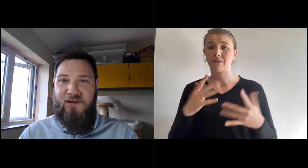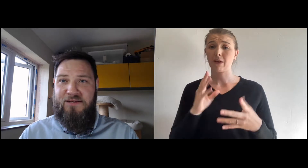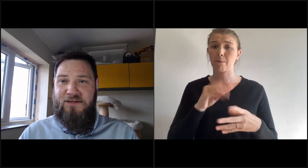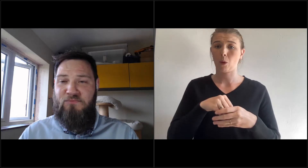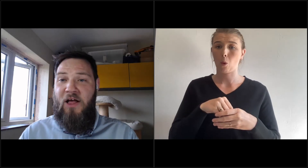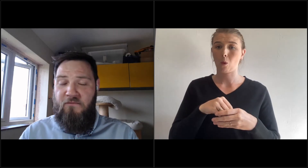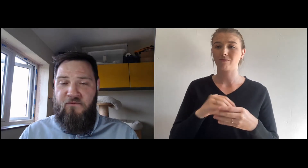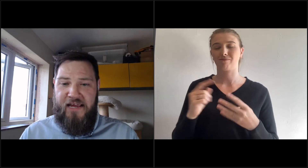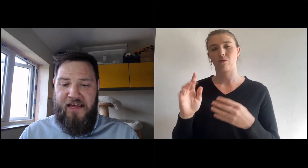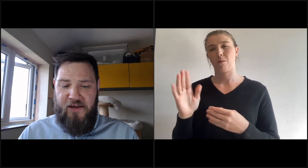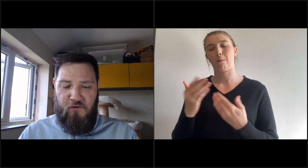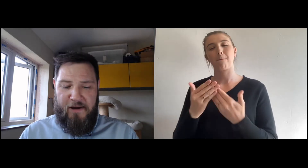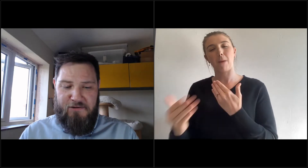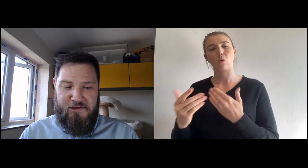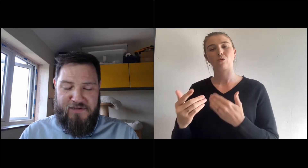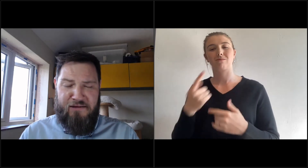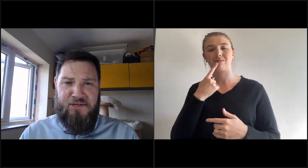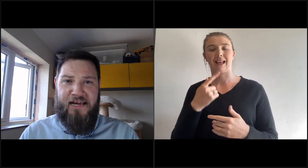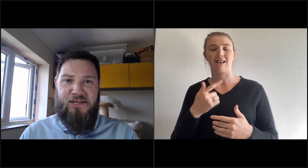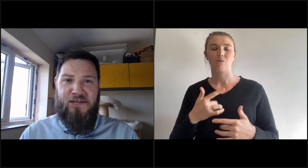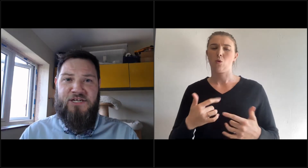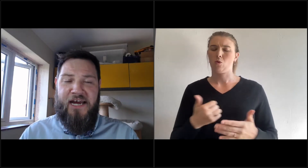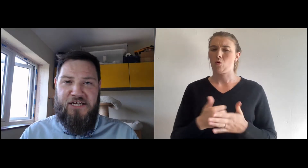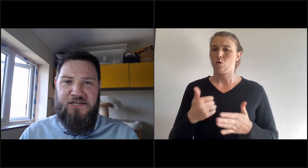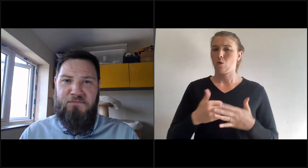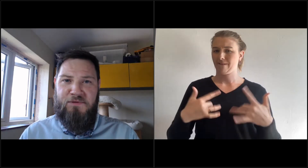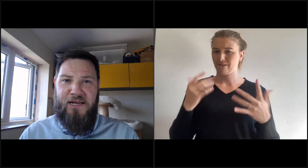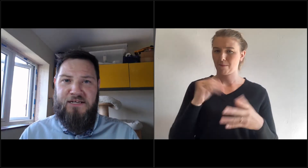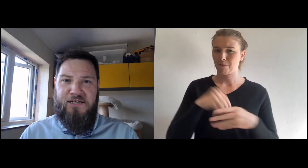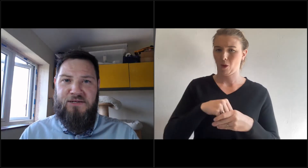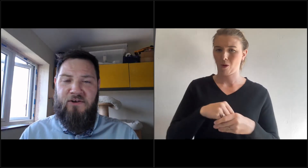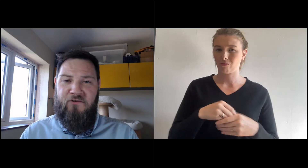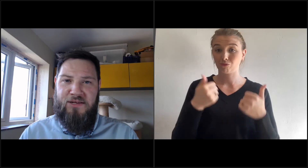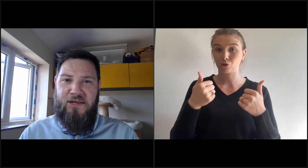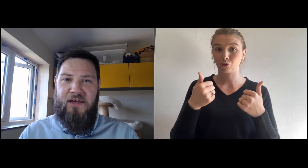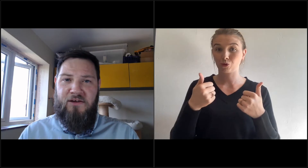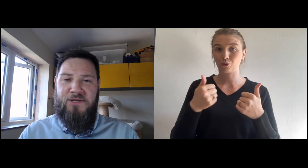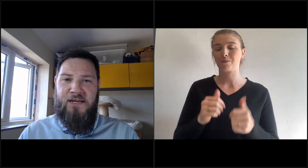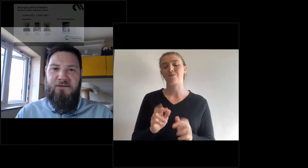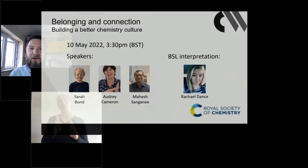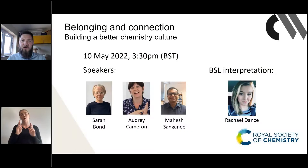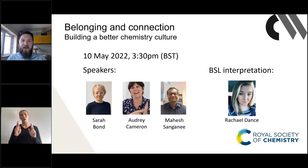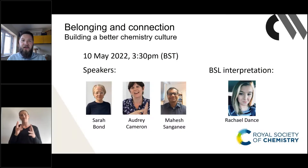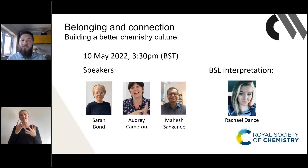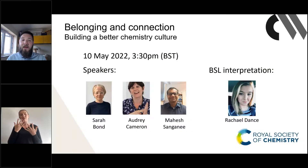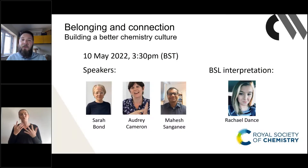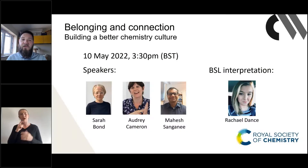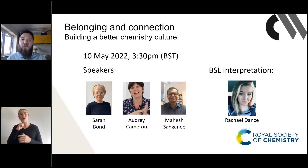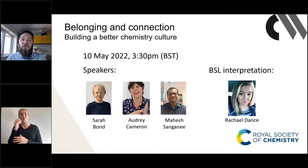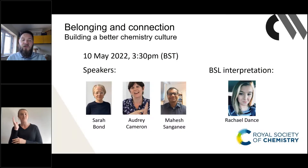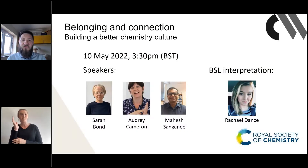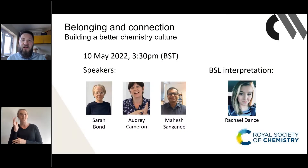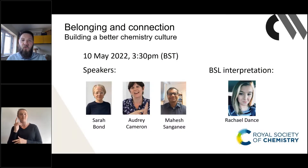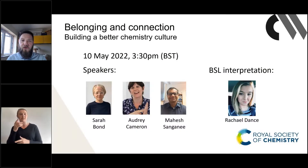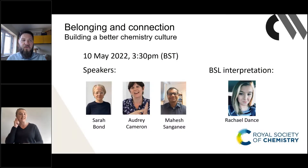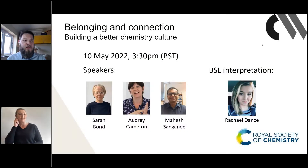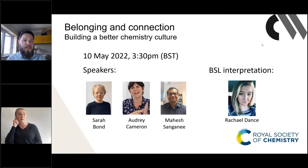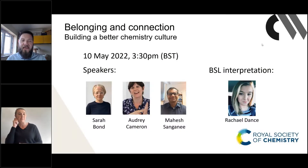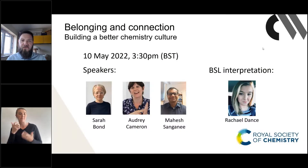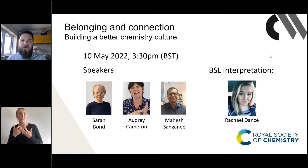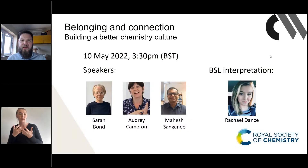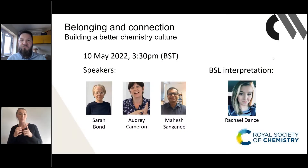chemical sciences. Well, hopefully you'll pick up some tips today to change those percentages to increase your sense of belonging. And maybe if you currently are one